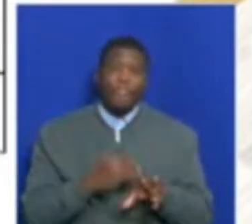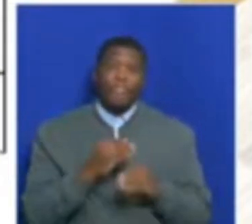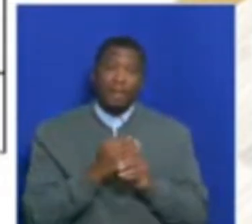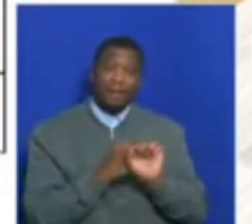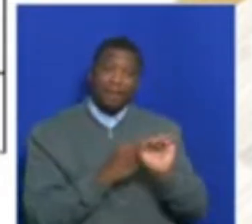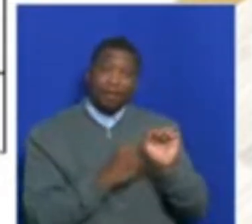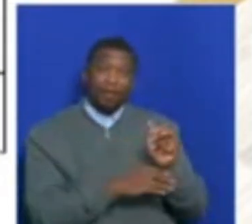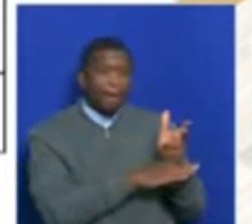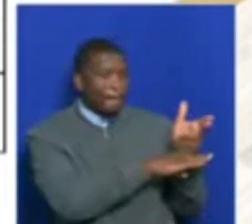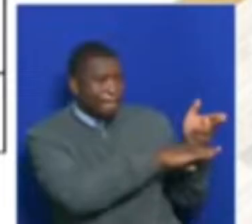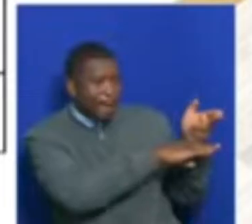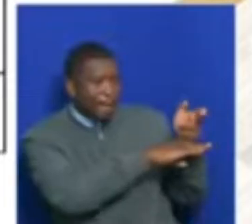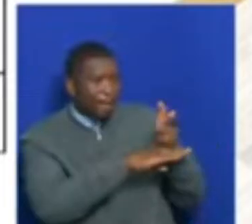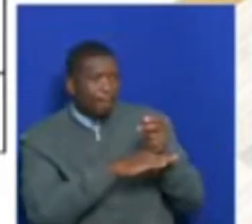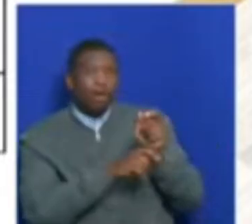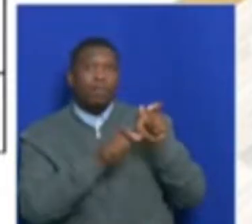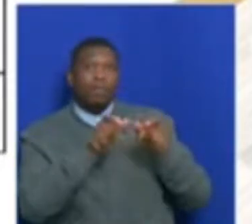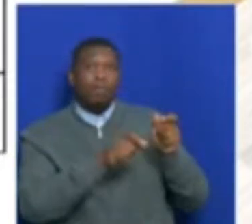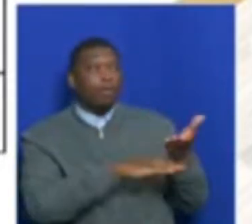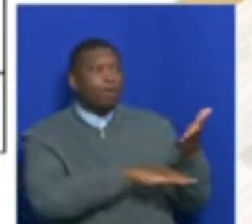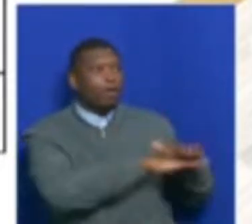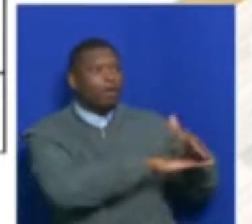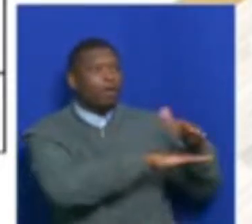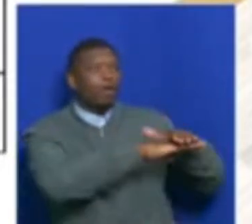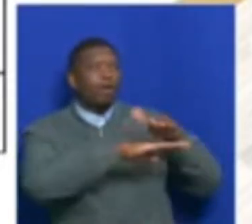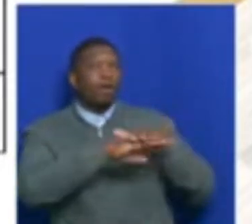149 people that were killed.